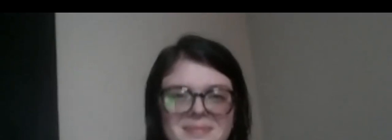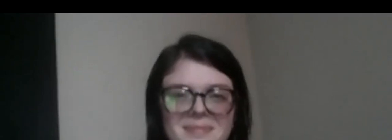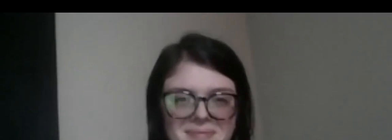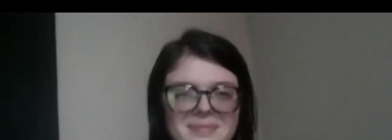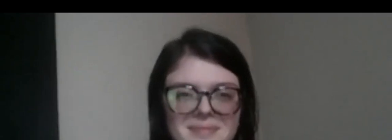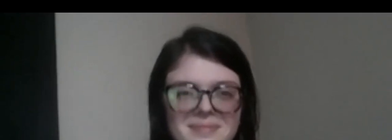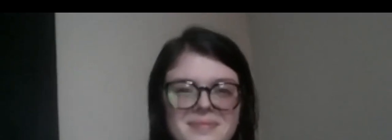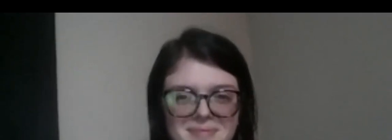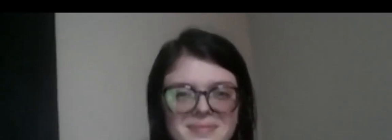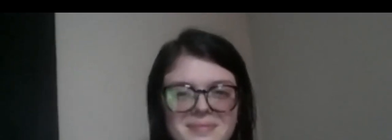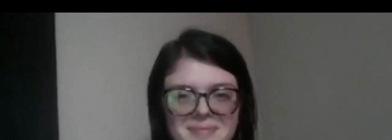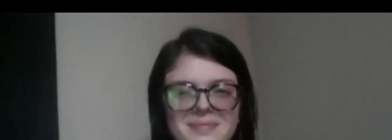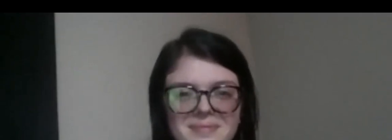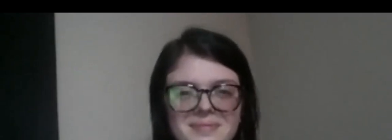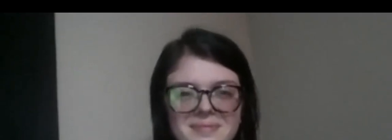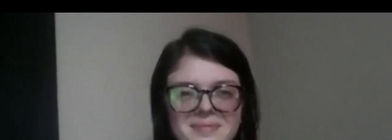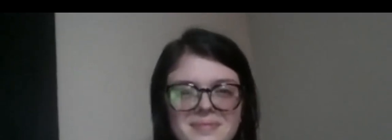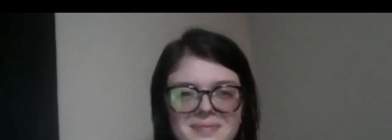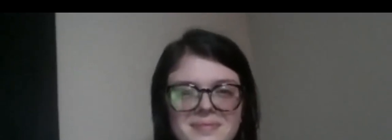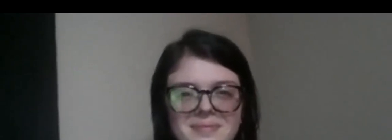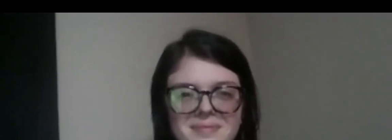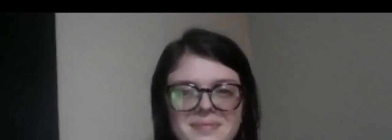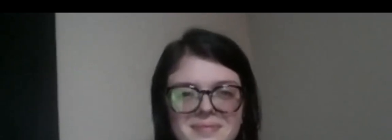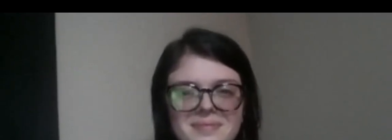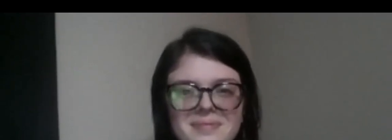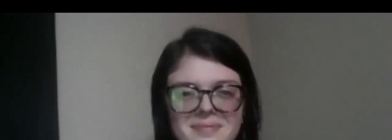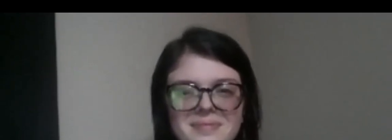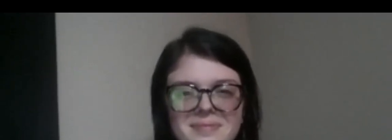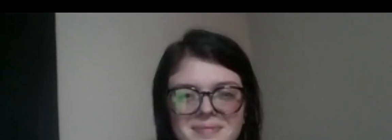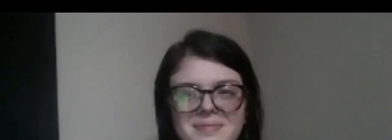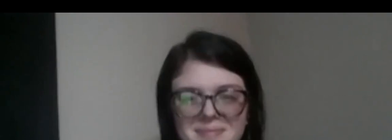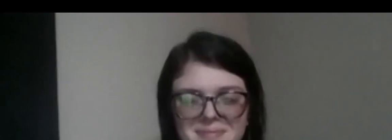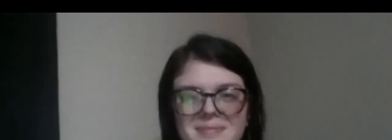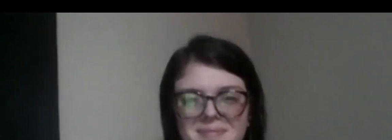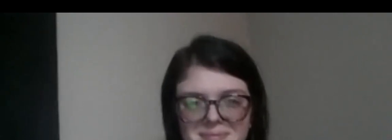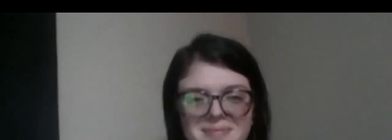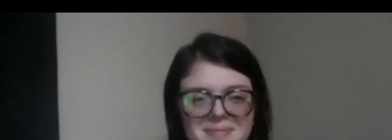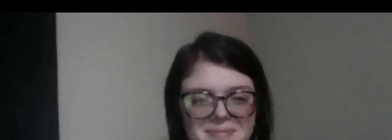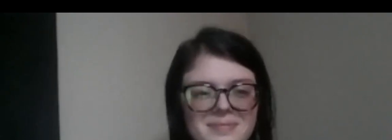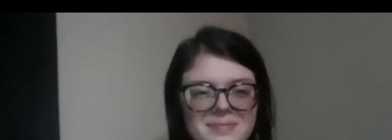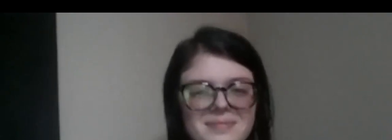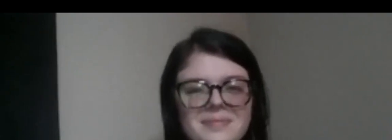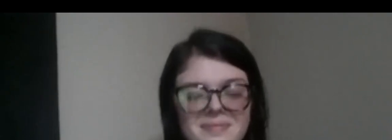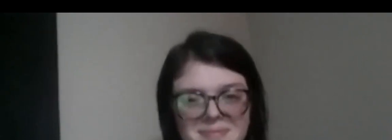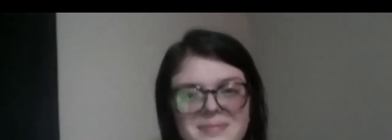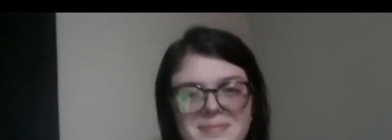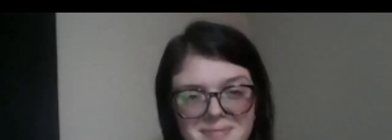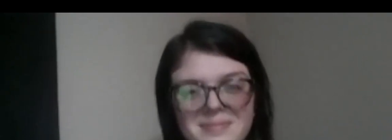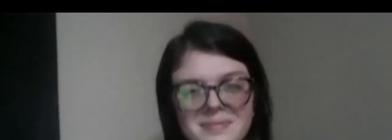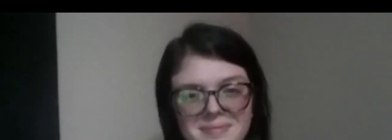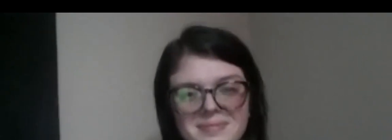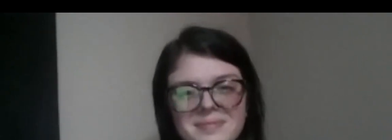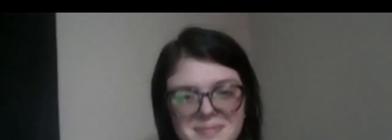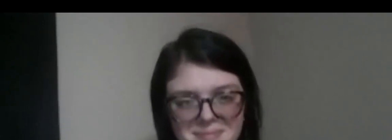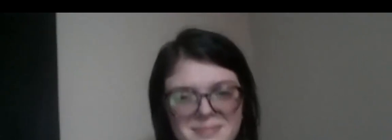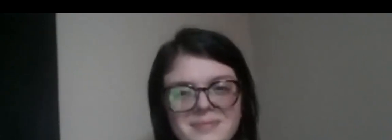in fashion. It's like the visual language, I think that might actually be one of the most effective ways we can talk about